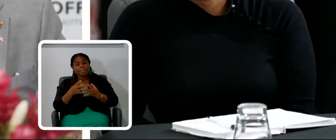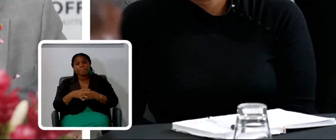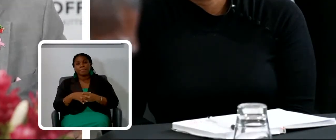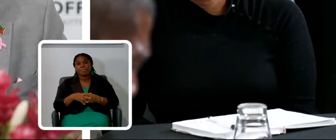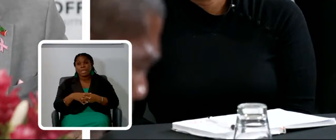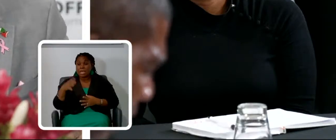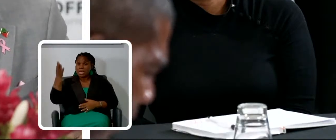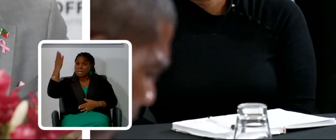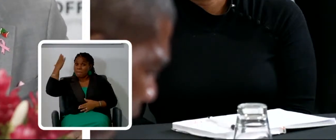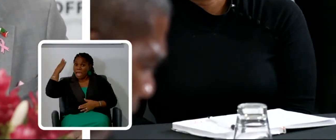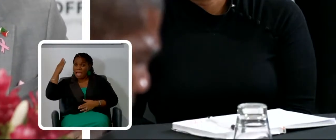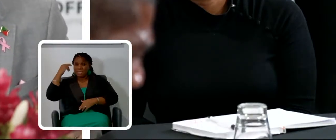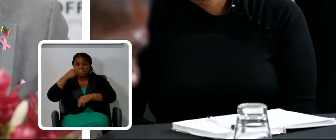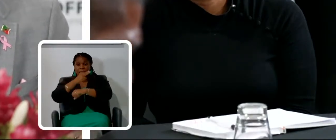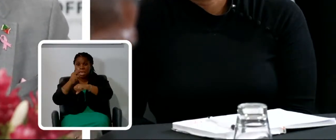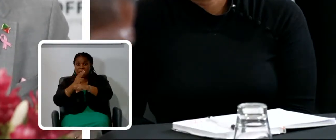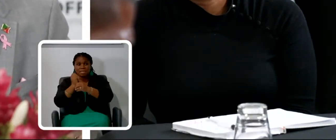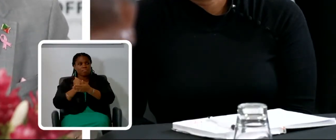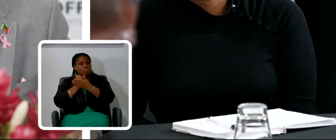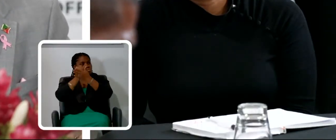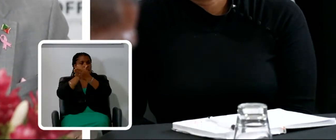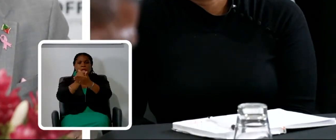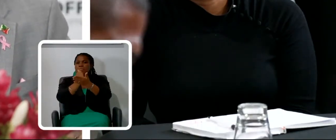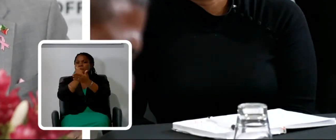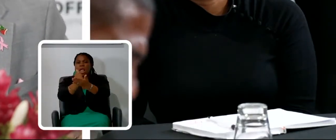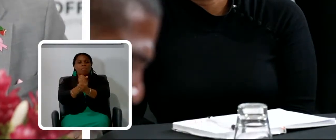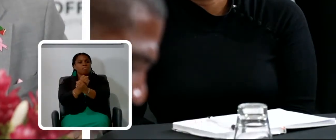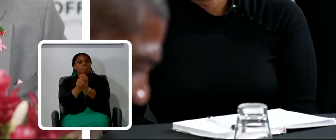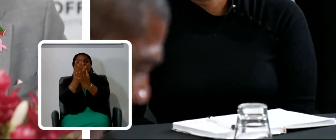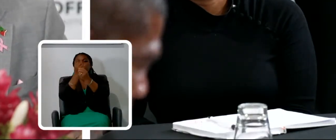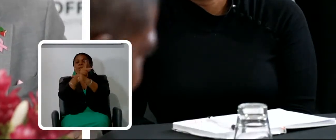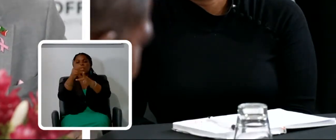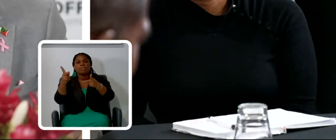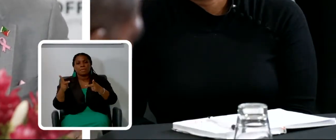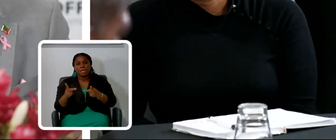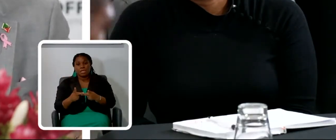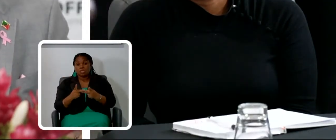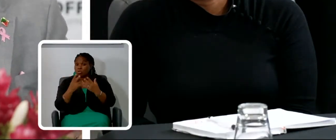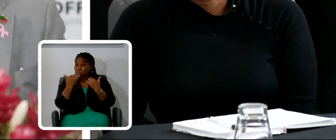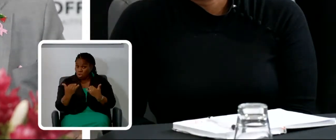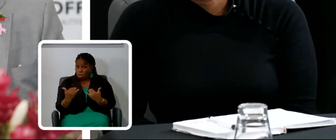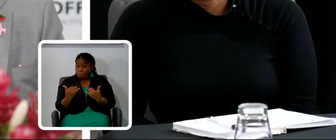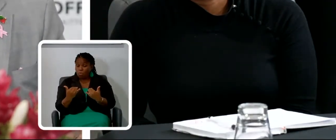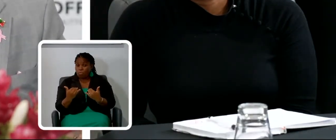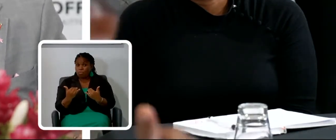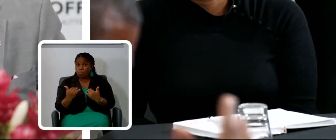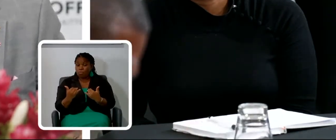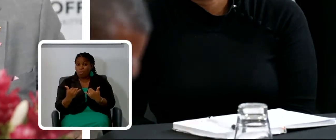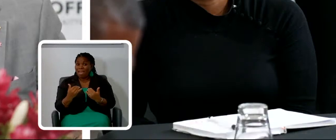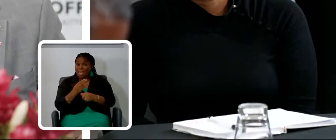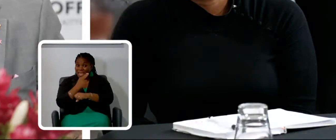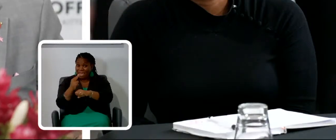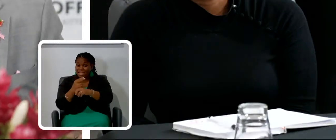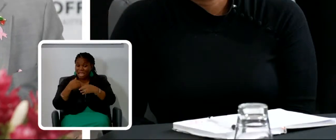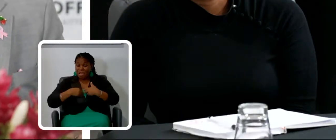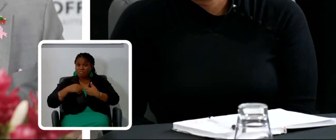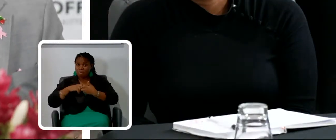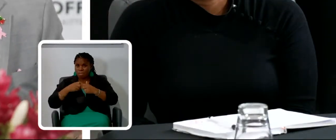So Haiti has contributed significantly. And that is why we cannot leave Haiti behind. We have to keep